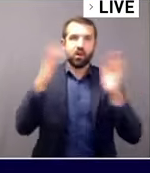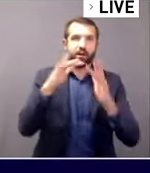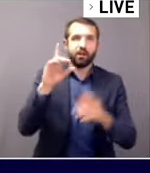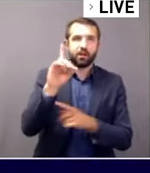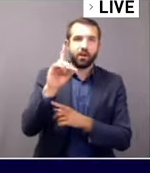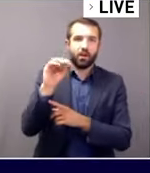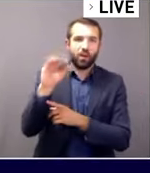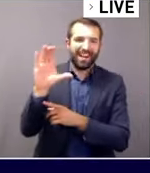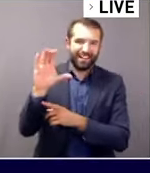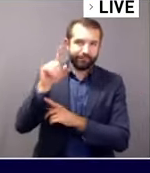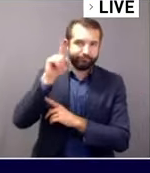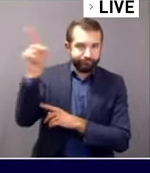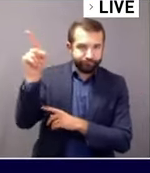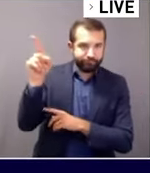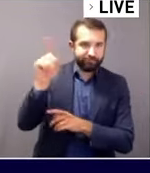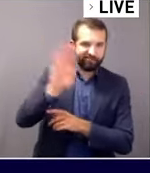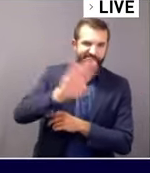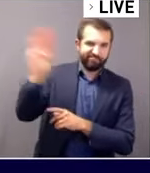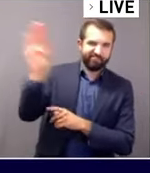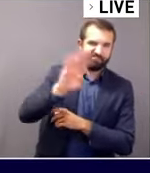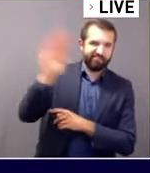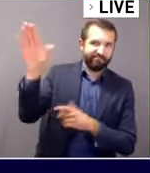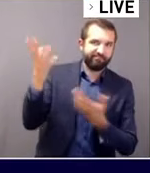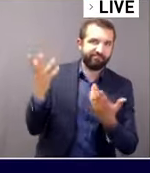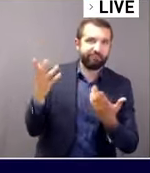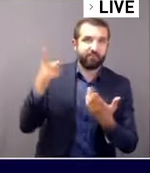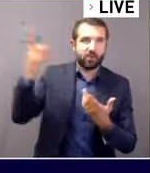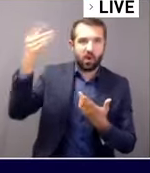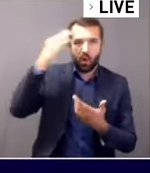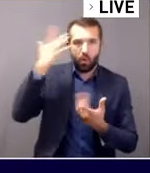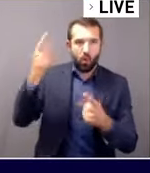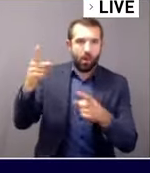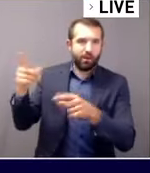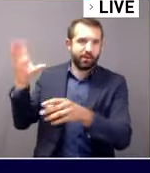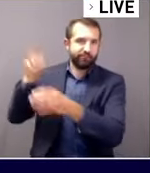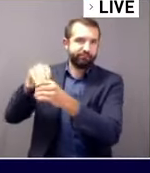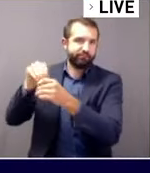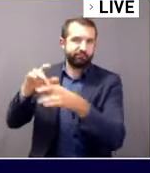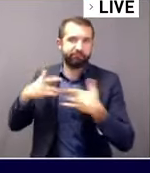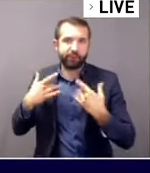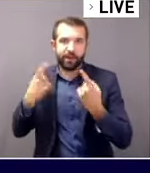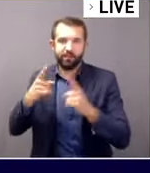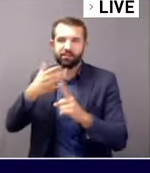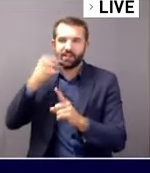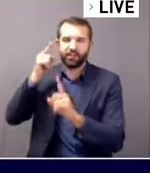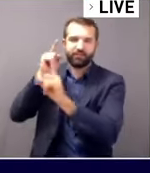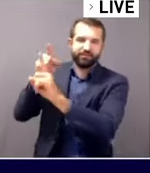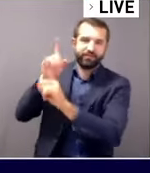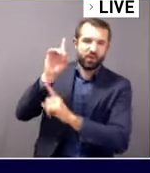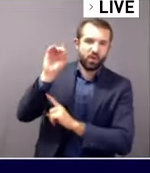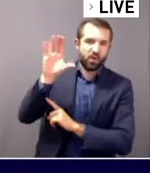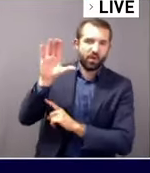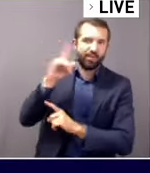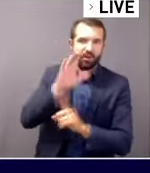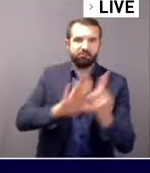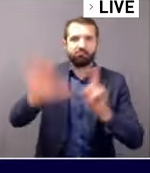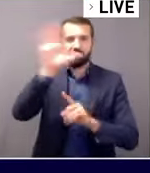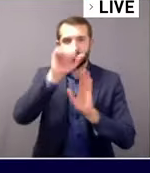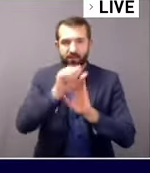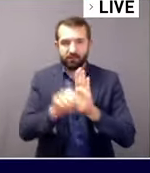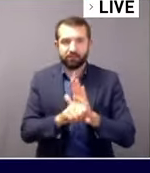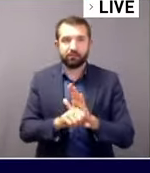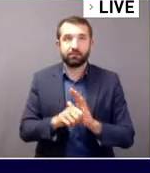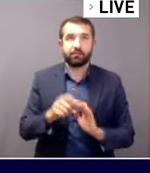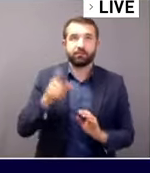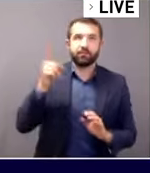related with respect to what's going on at jails and prisons across the state. They would have the primary eyes on what's